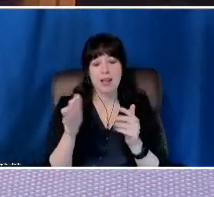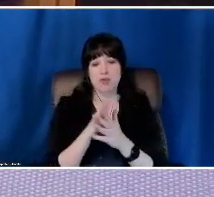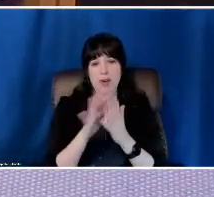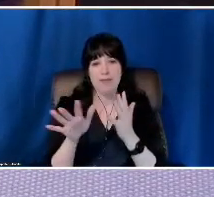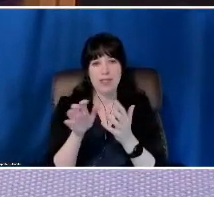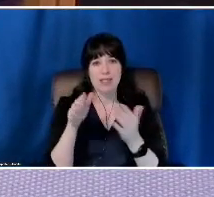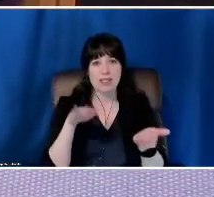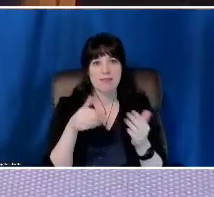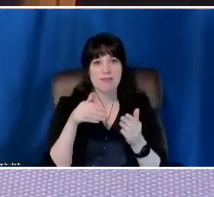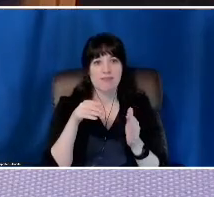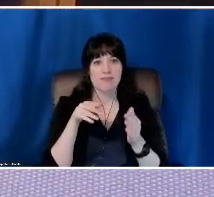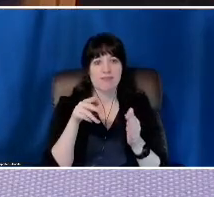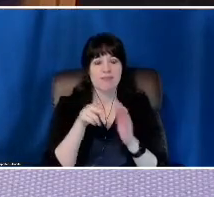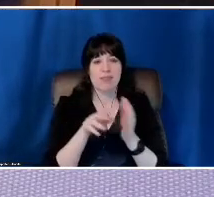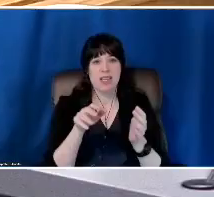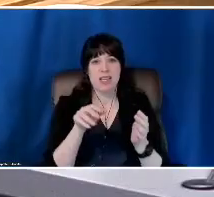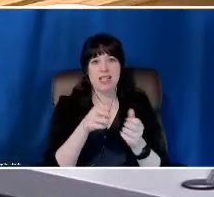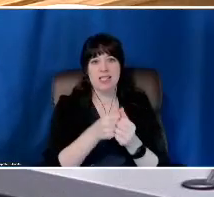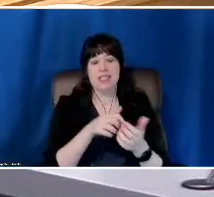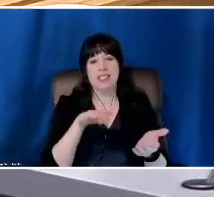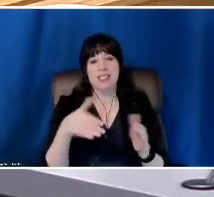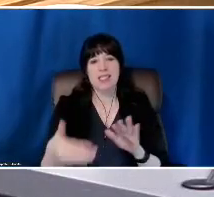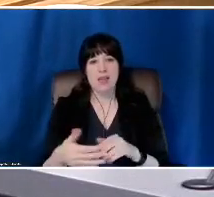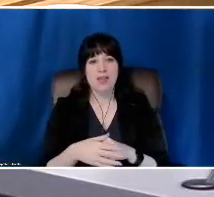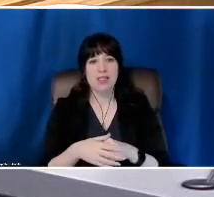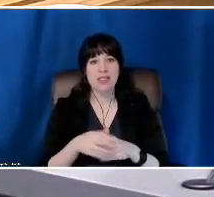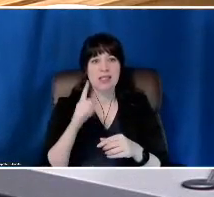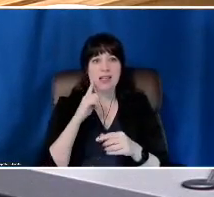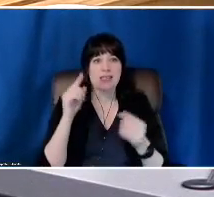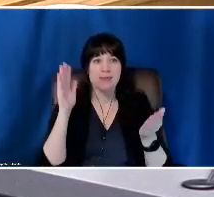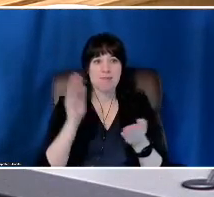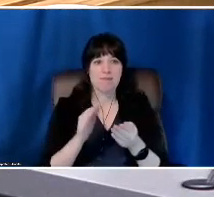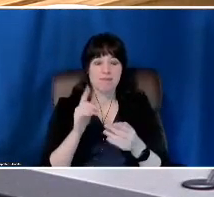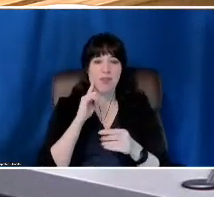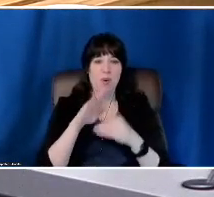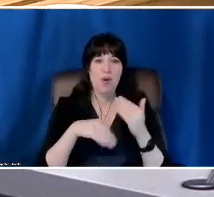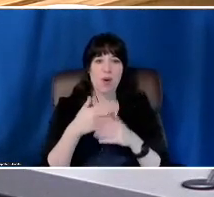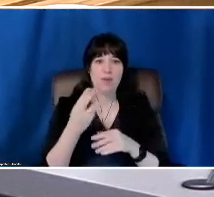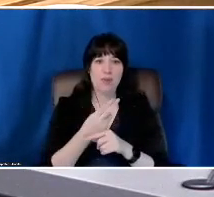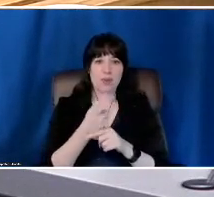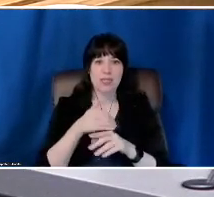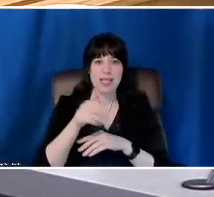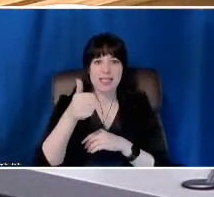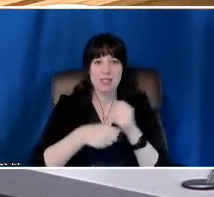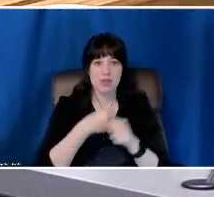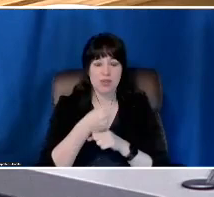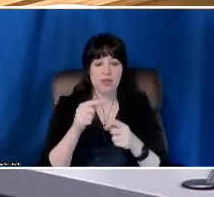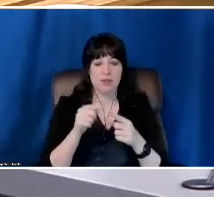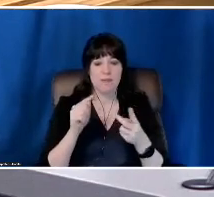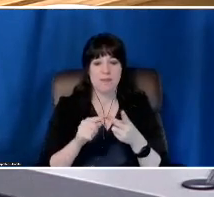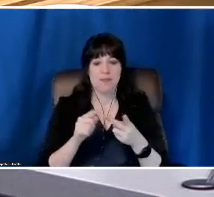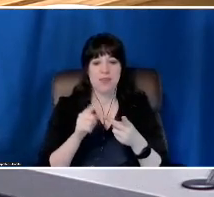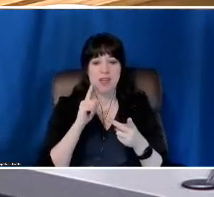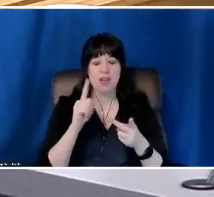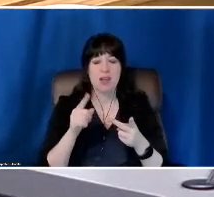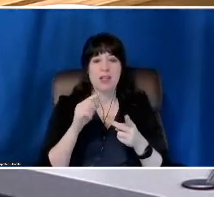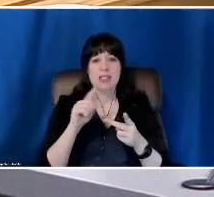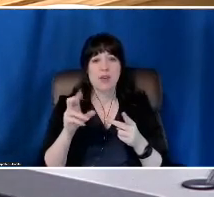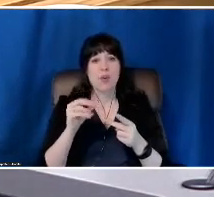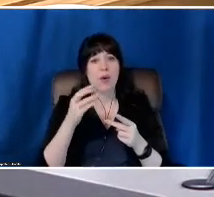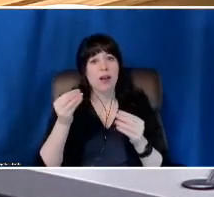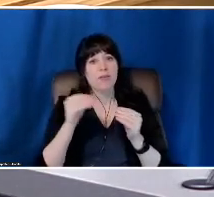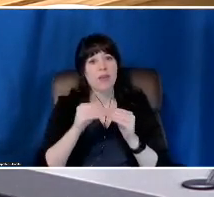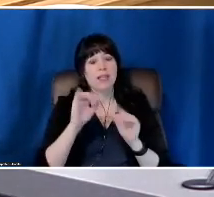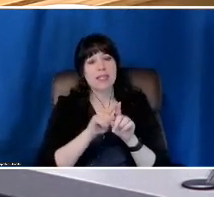among all road users over the next 10 years, commit to Vision Zero within that same 10-year period, and direct appropriate